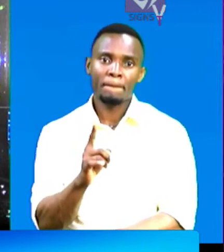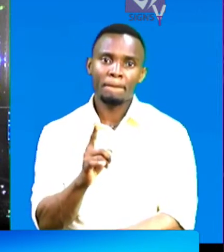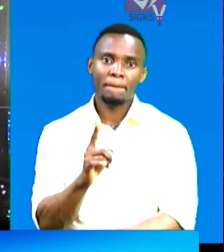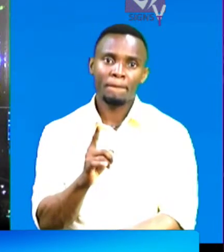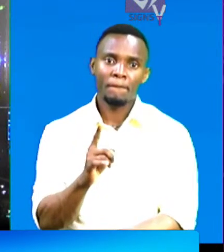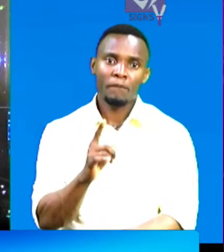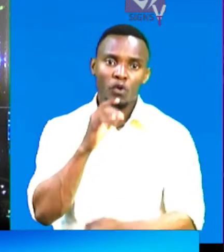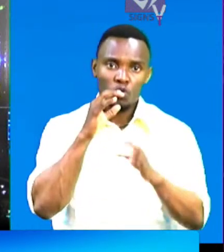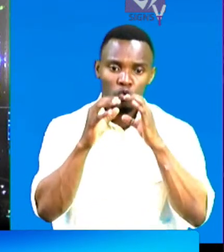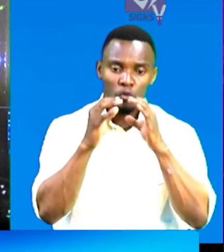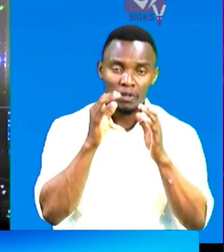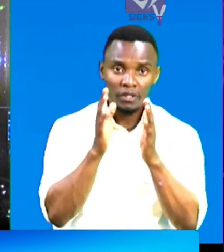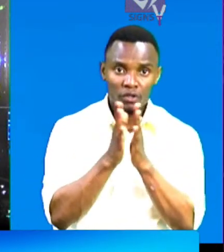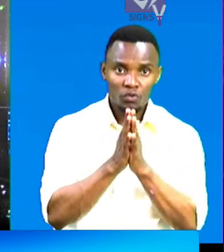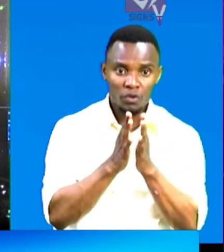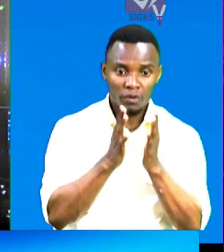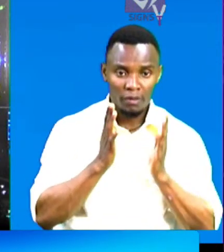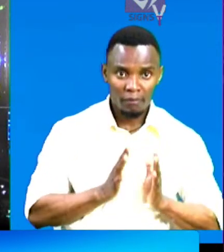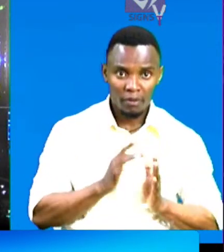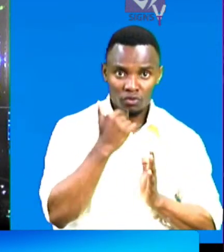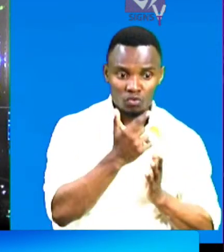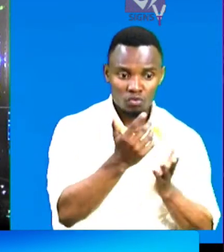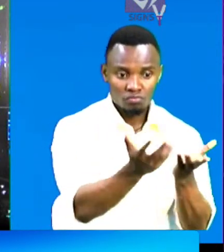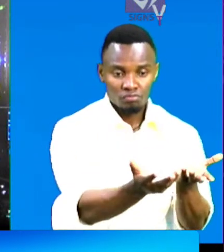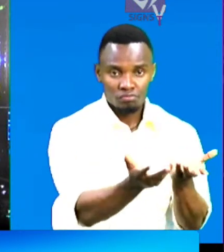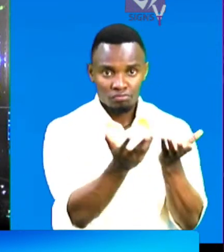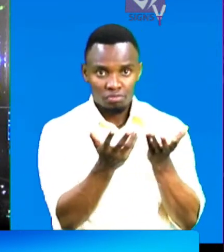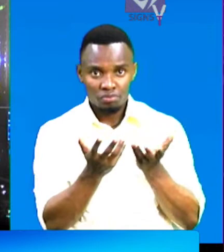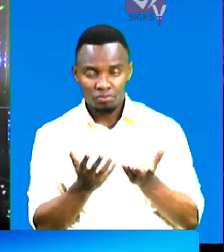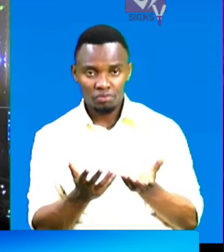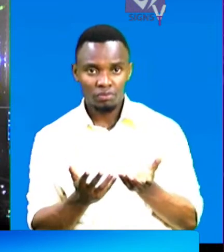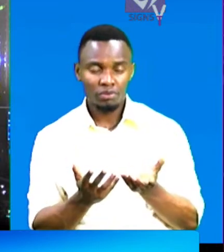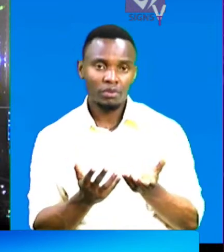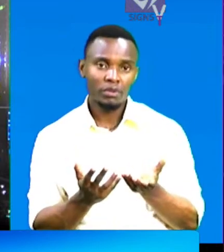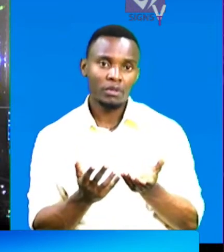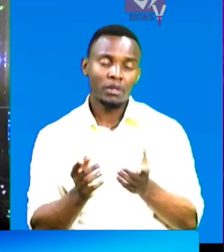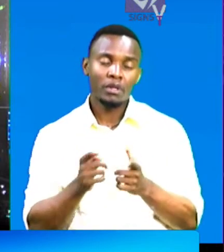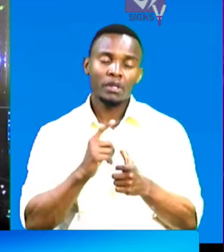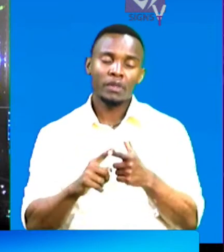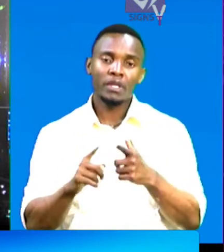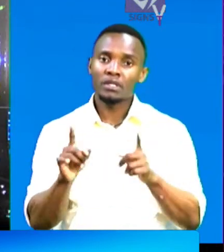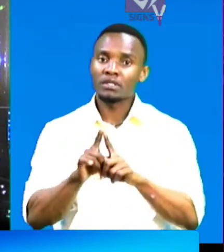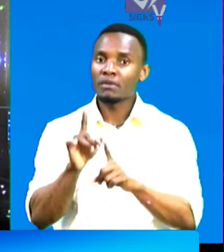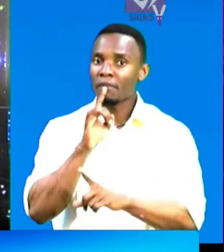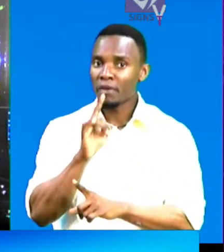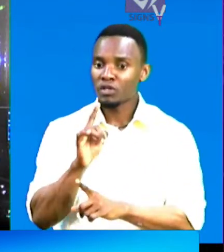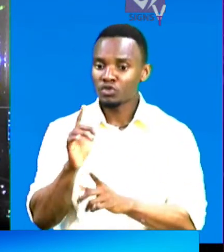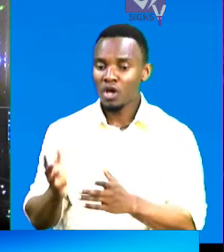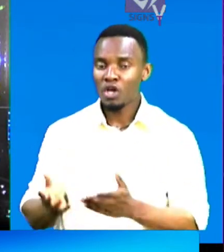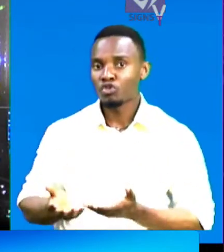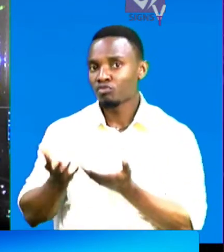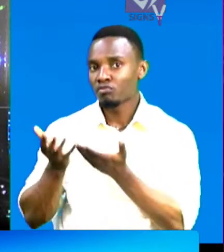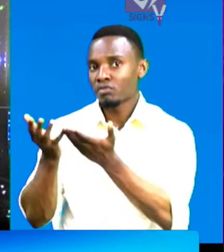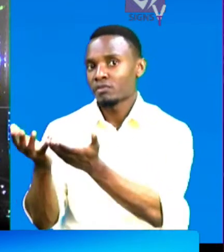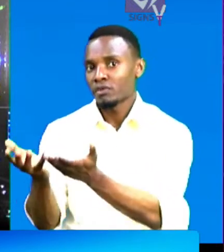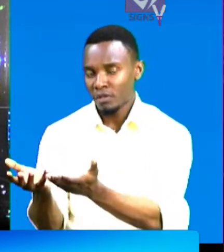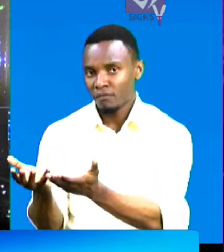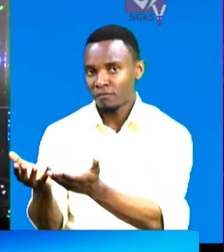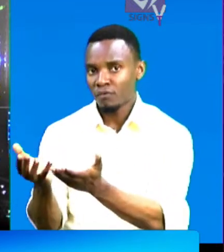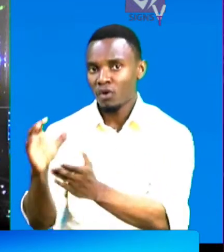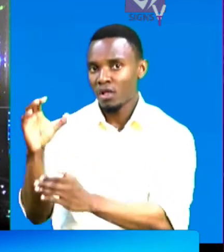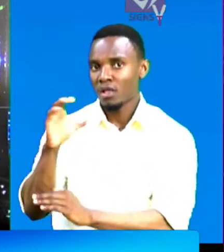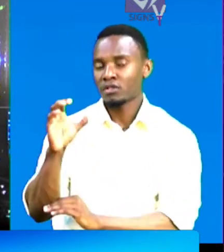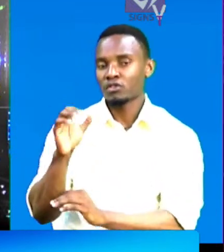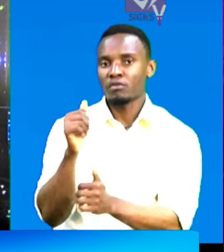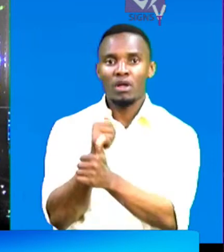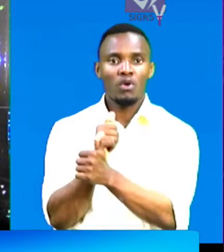communicate with your supplier and then bring some items and make sure they are delivered to your